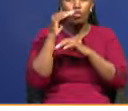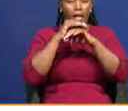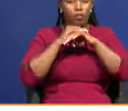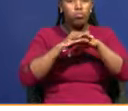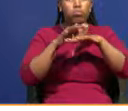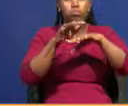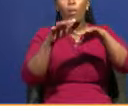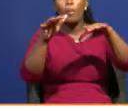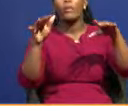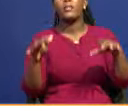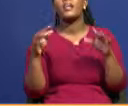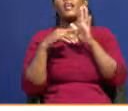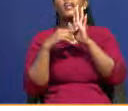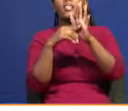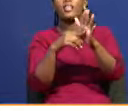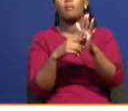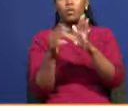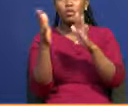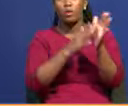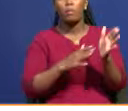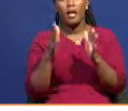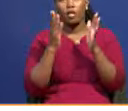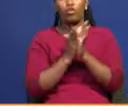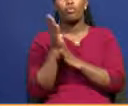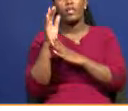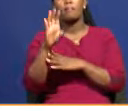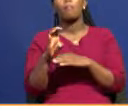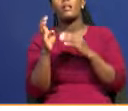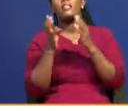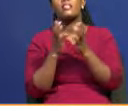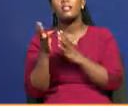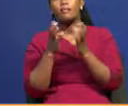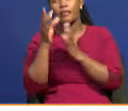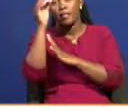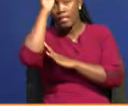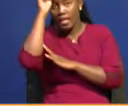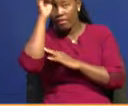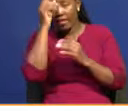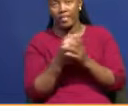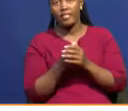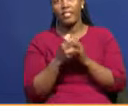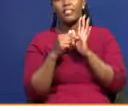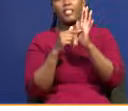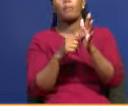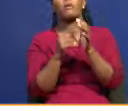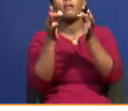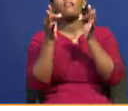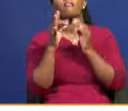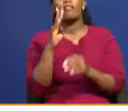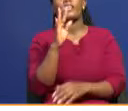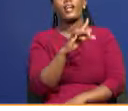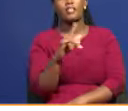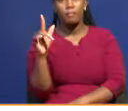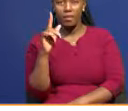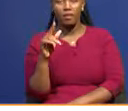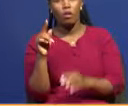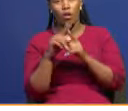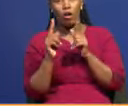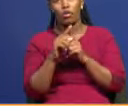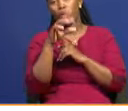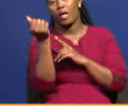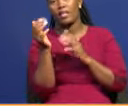the quest for e-governance, documents such as the finance bill fly around and it's available on our phones,